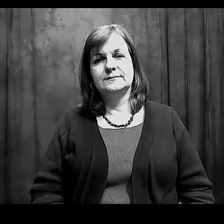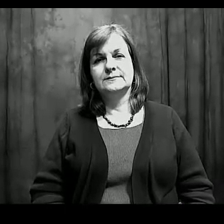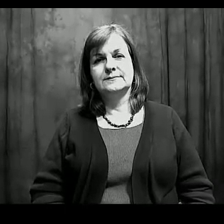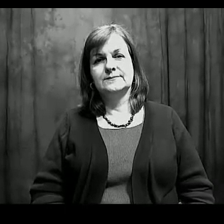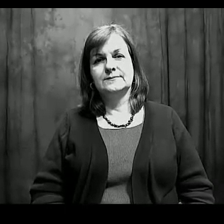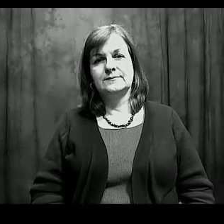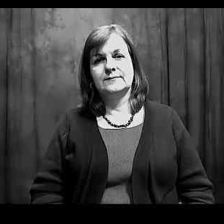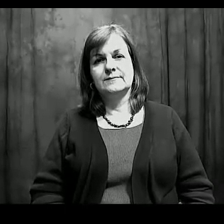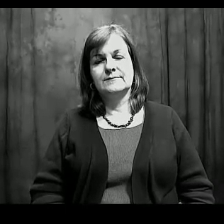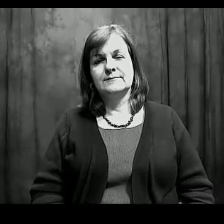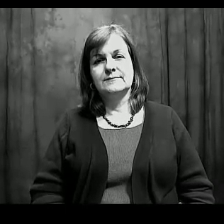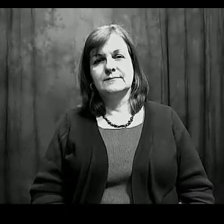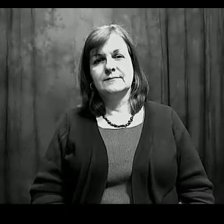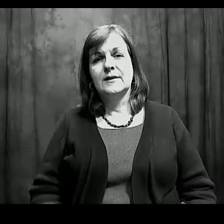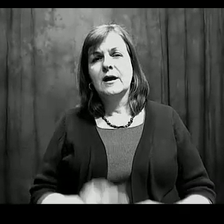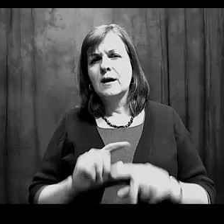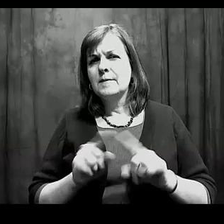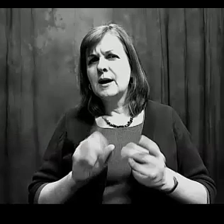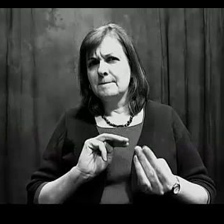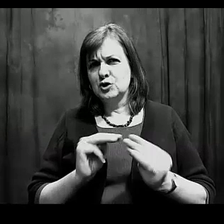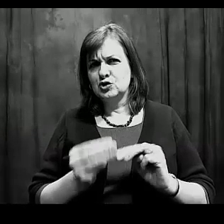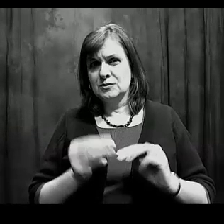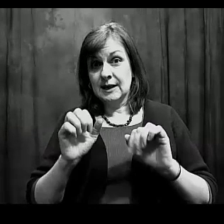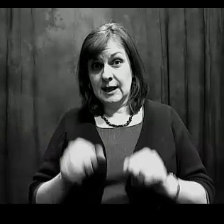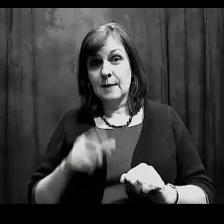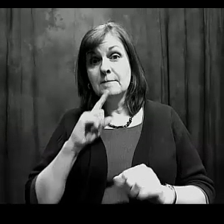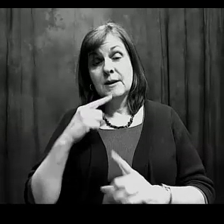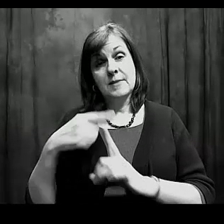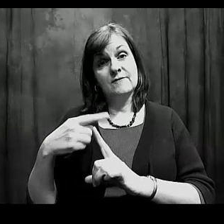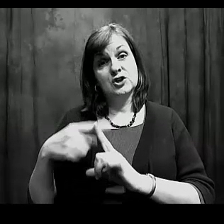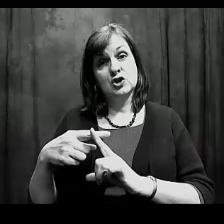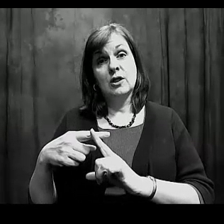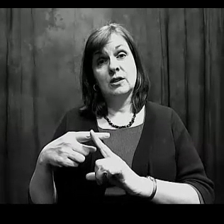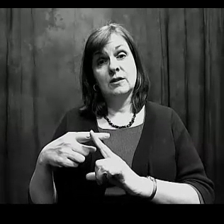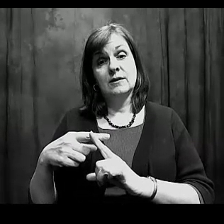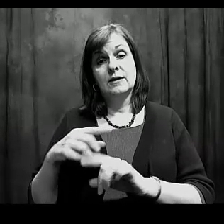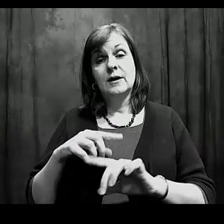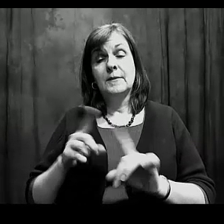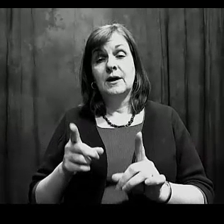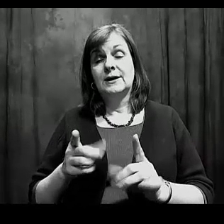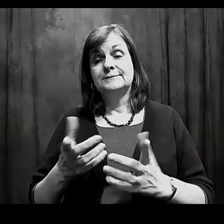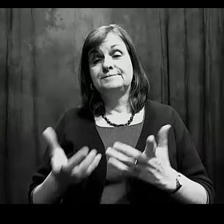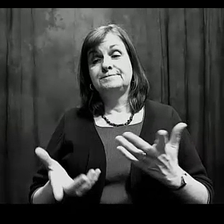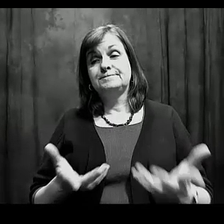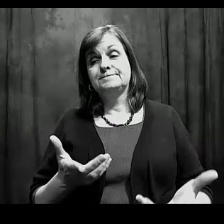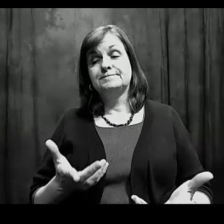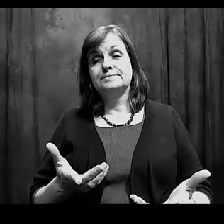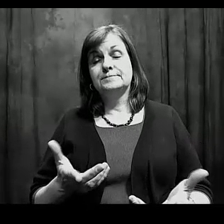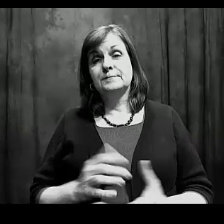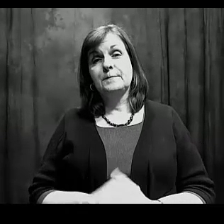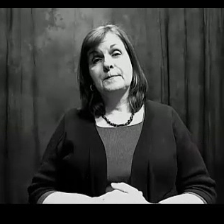But regardless, mutations can be very good. The problem is